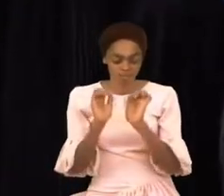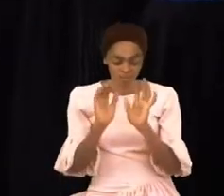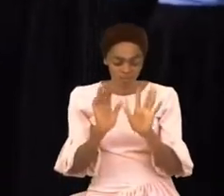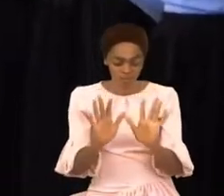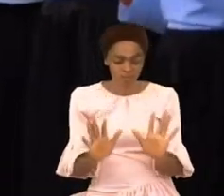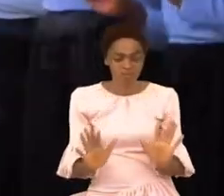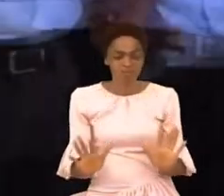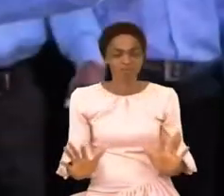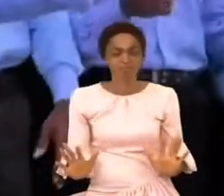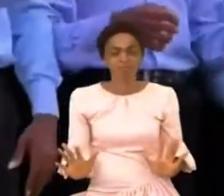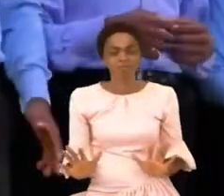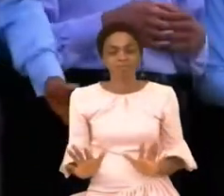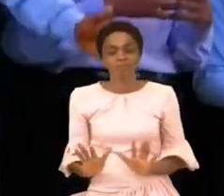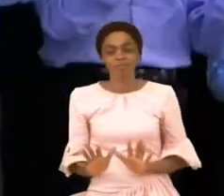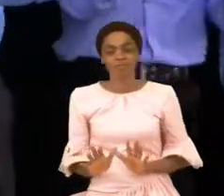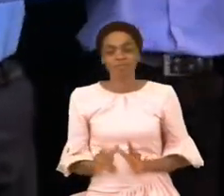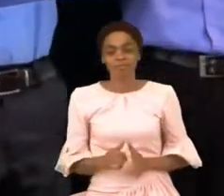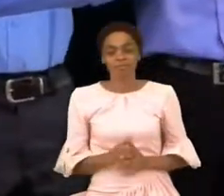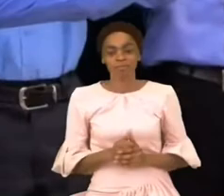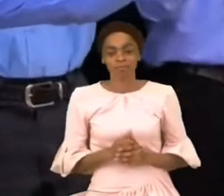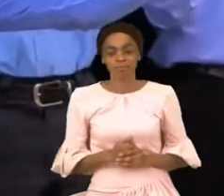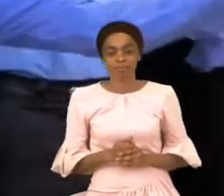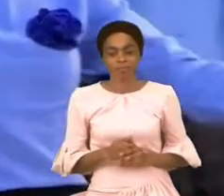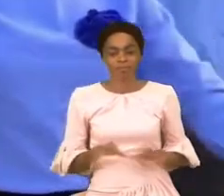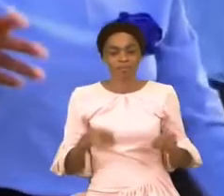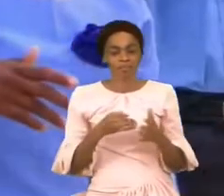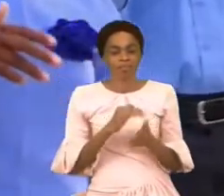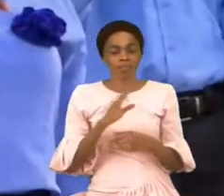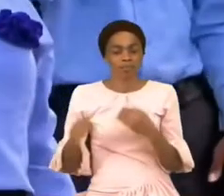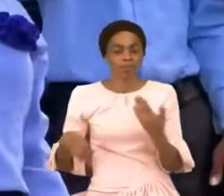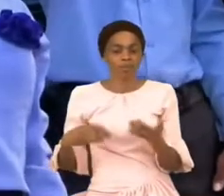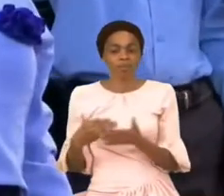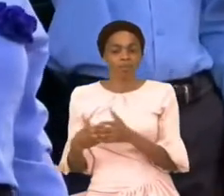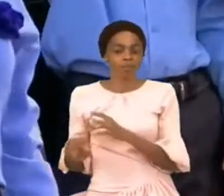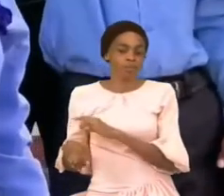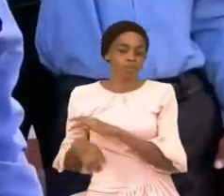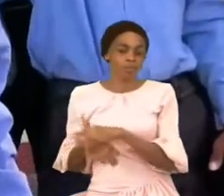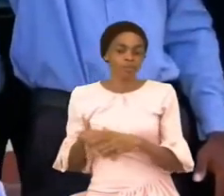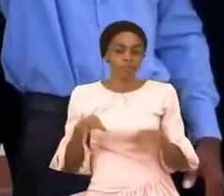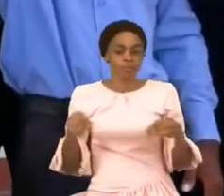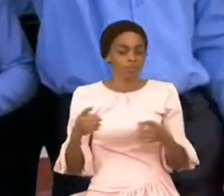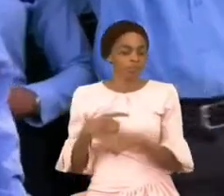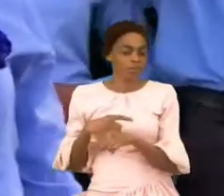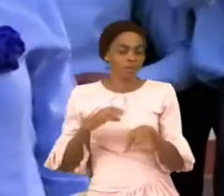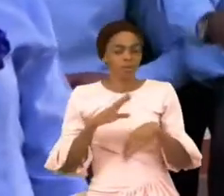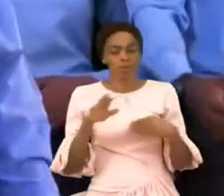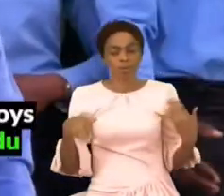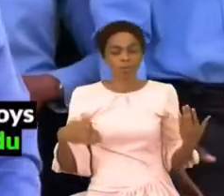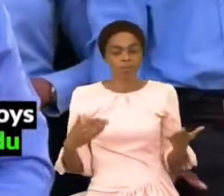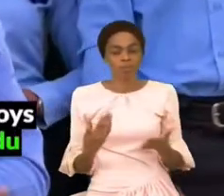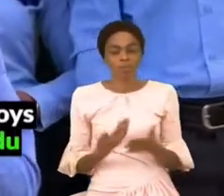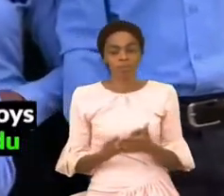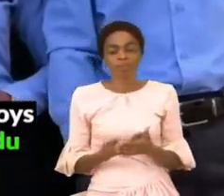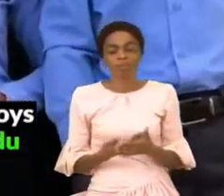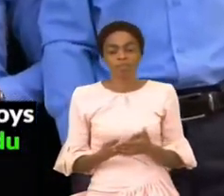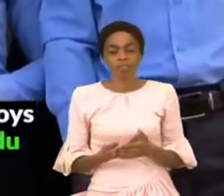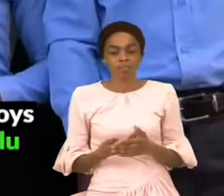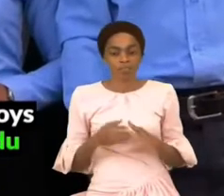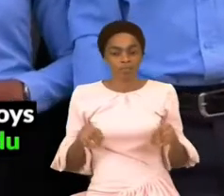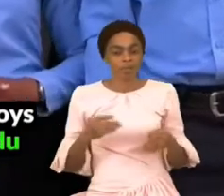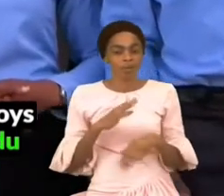all. Give them all. Give them all. Give them all to Jesus.